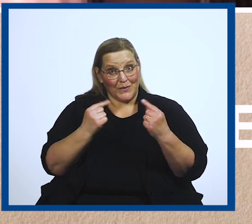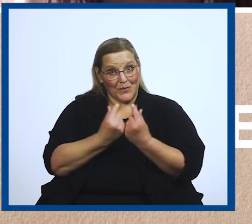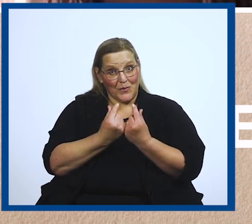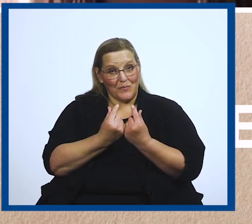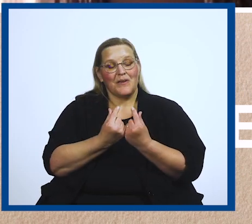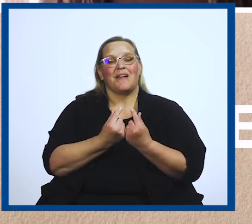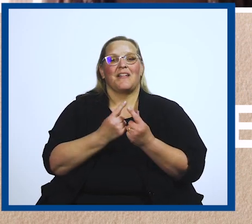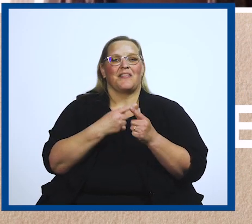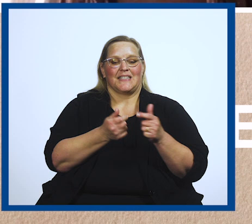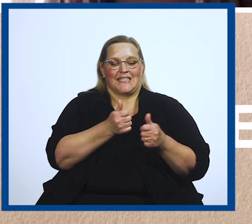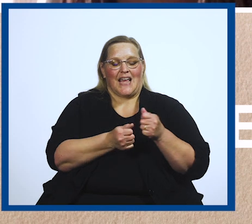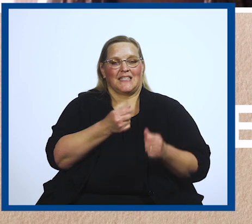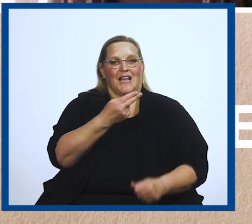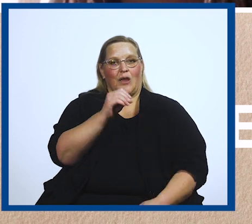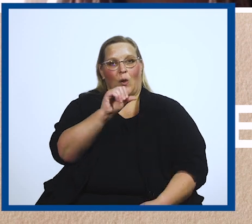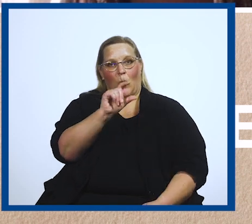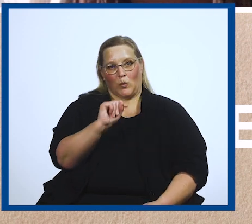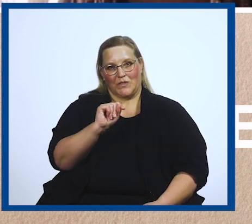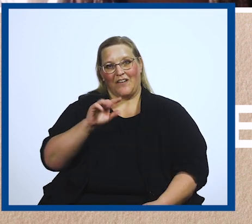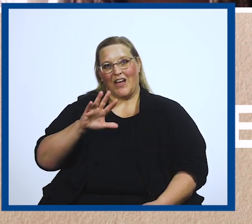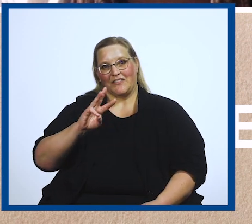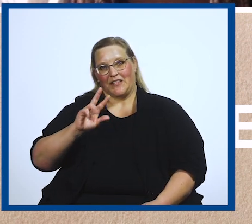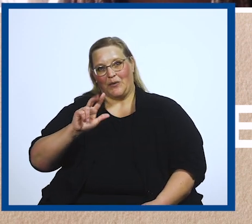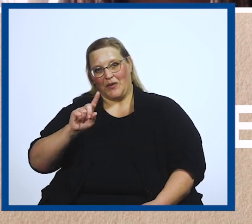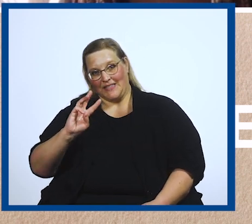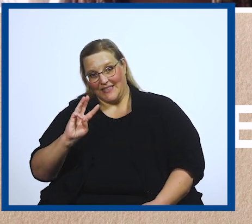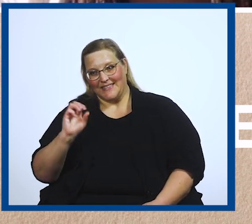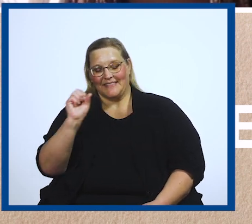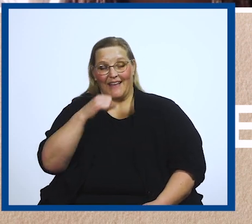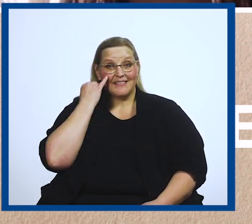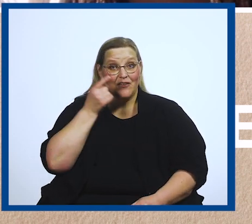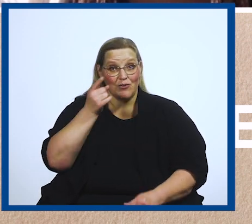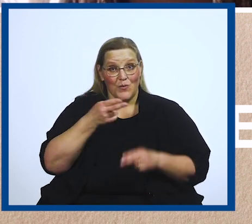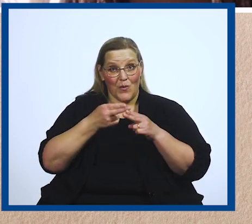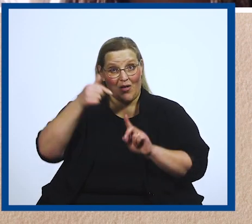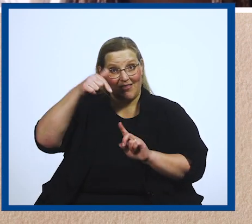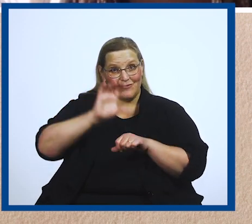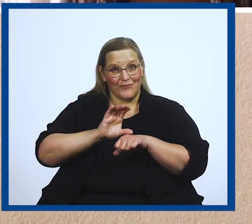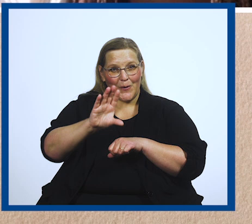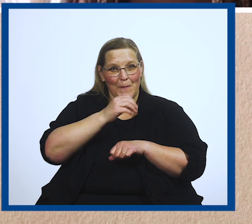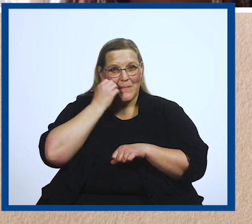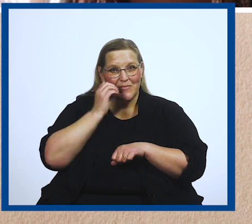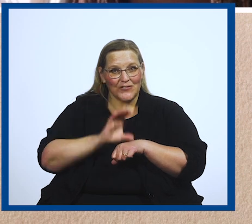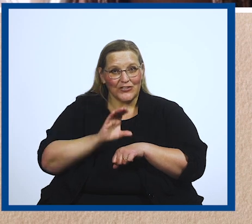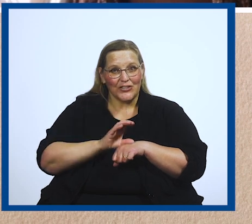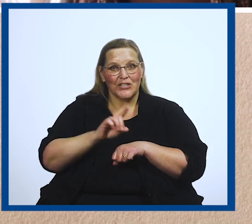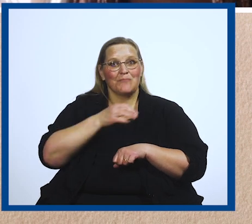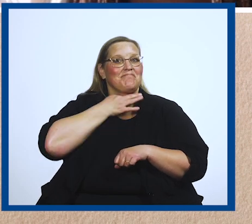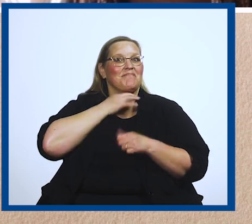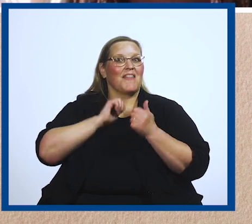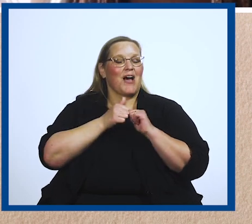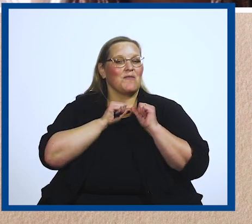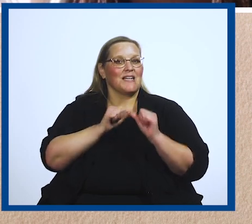word host to 56316. Absolutely. And if you call Bayside Church home and you're wondering how you can